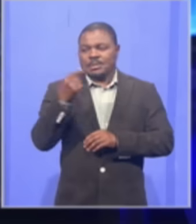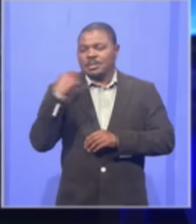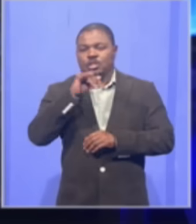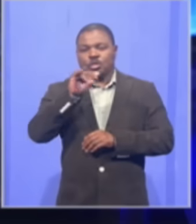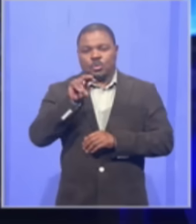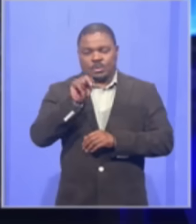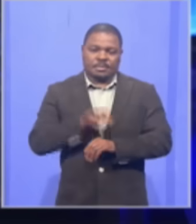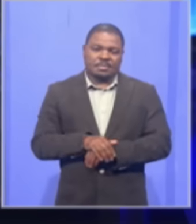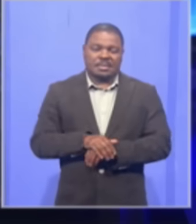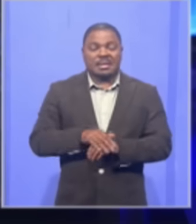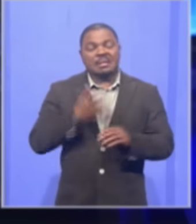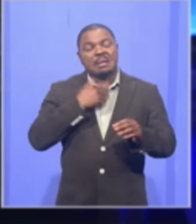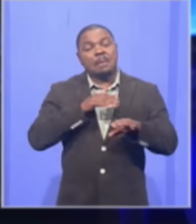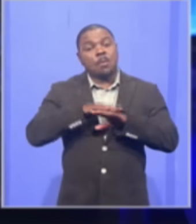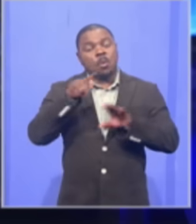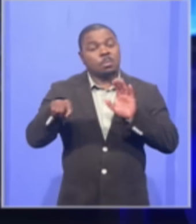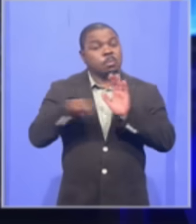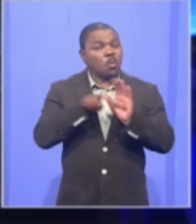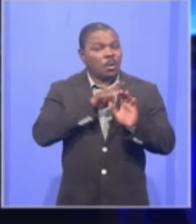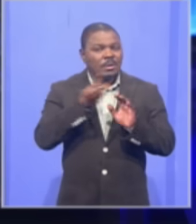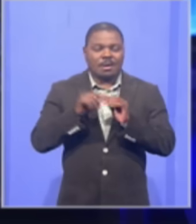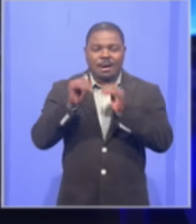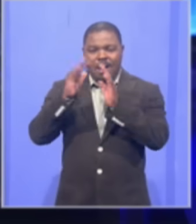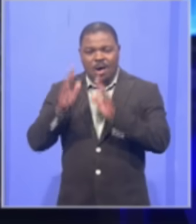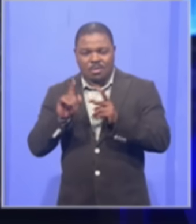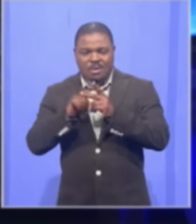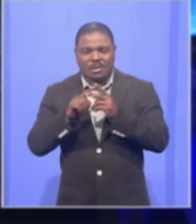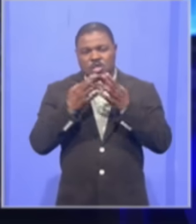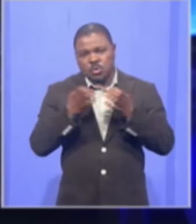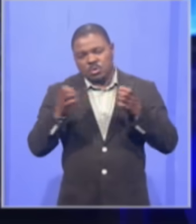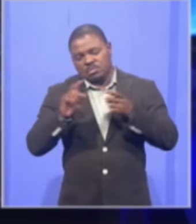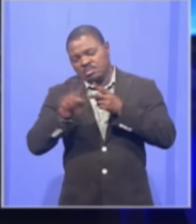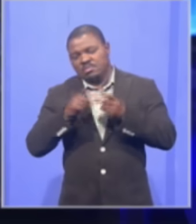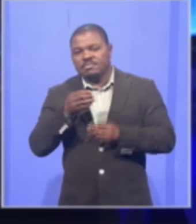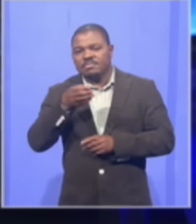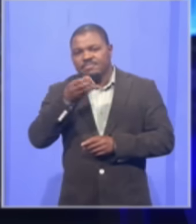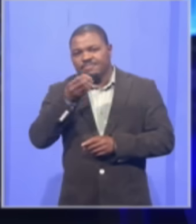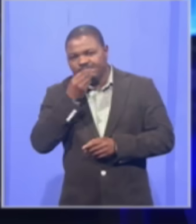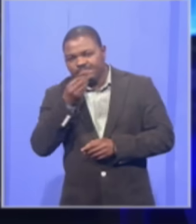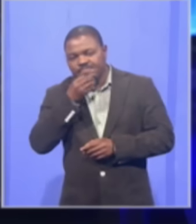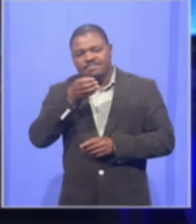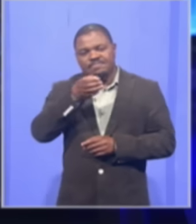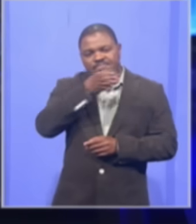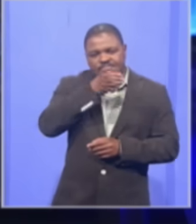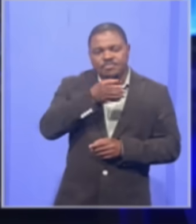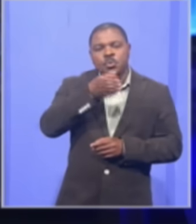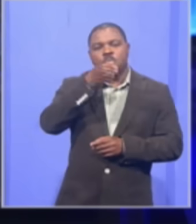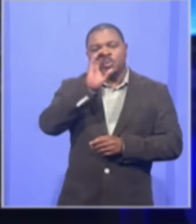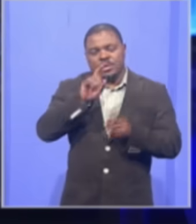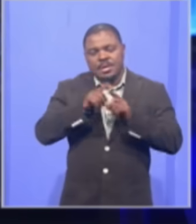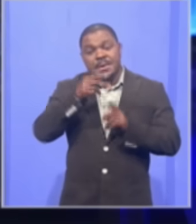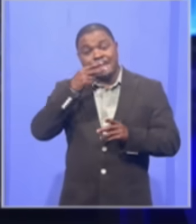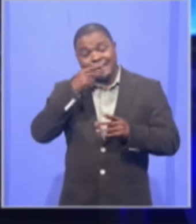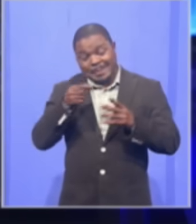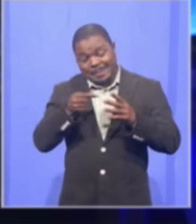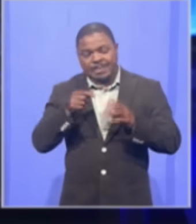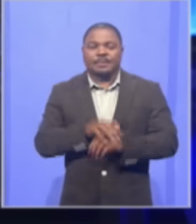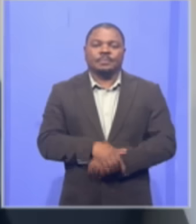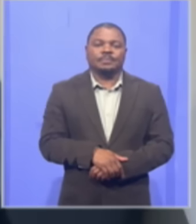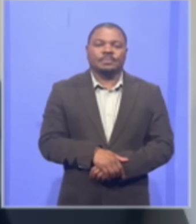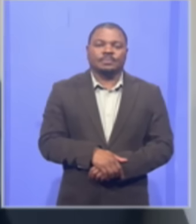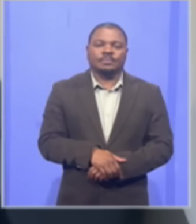Dintho tse bileng le kabelo ke matlo le disebediswa tse ding, dijo le dino tse sa taeng le tse tayang mmoho le kwai.